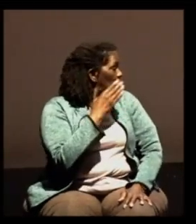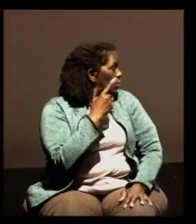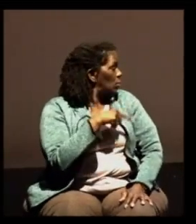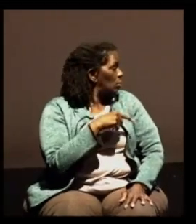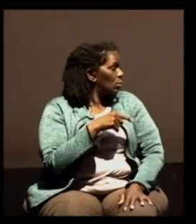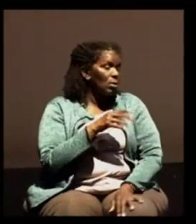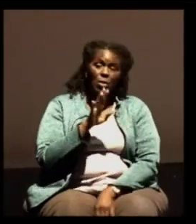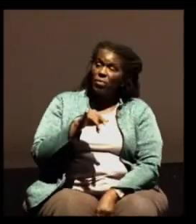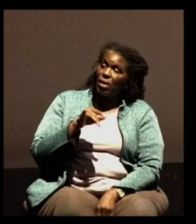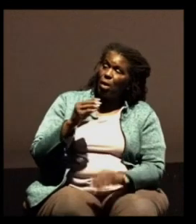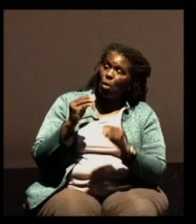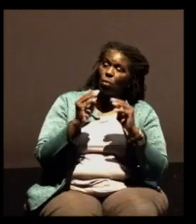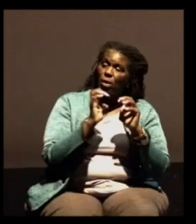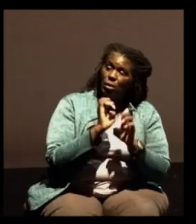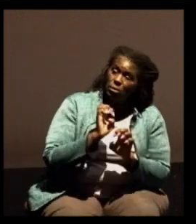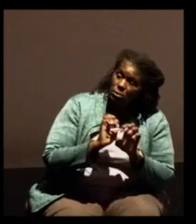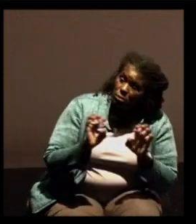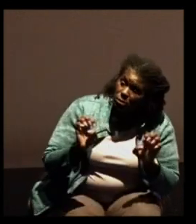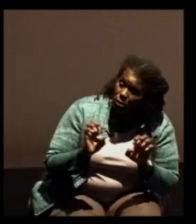I know you can laugh.